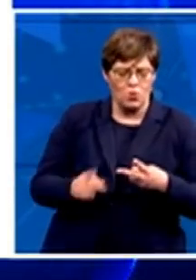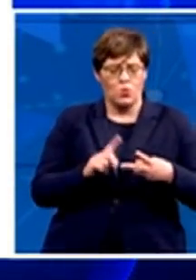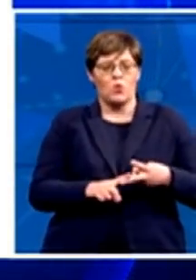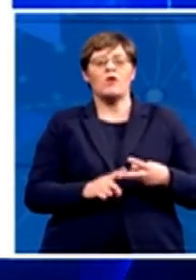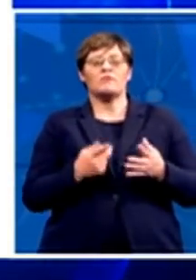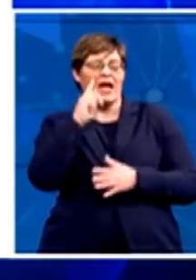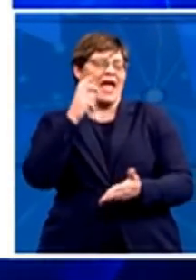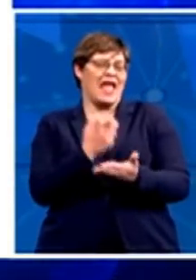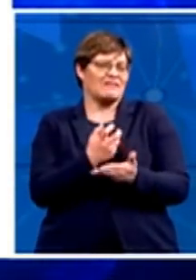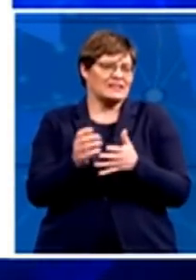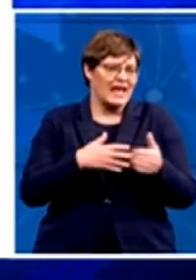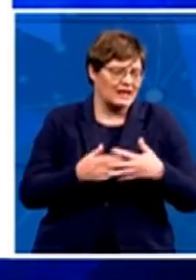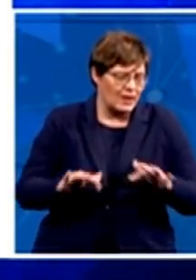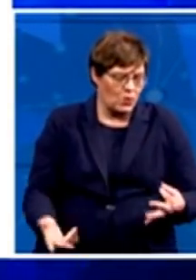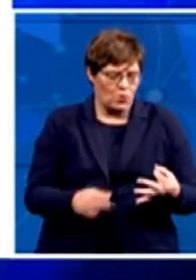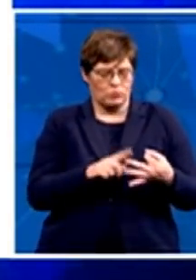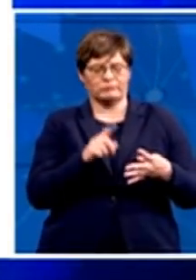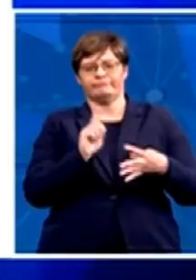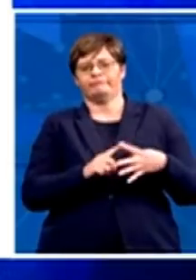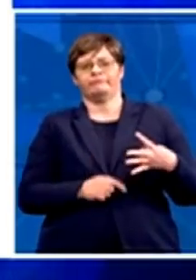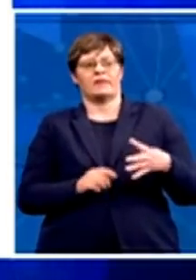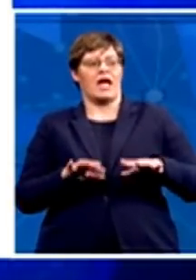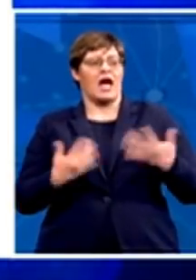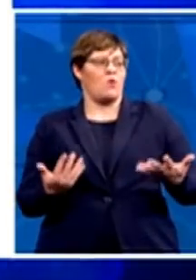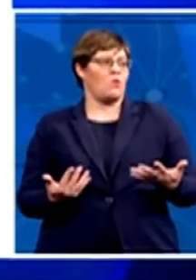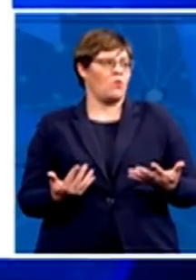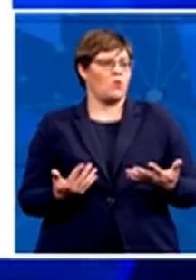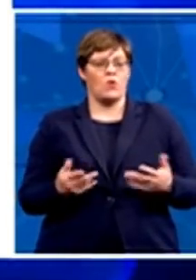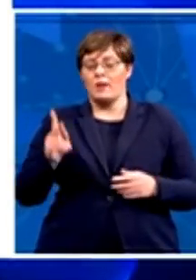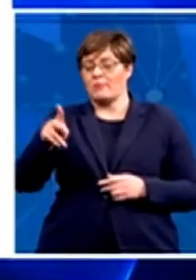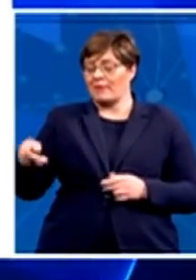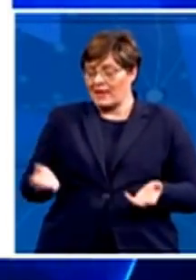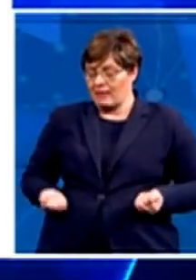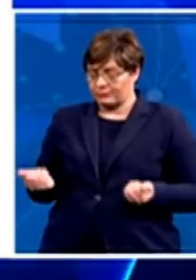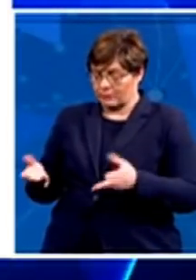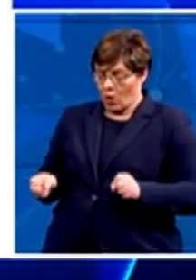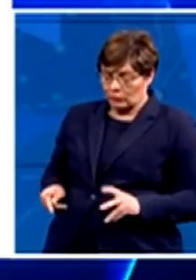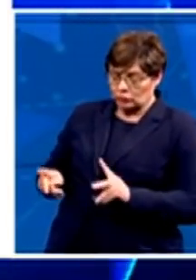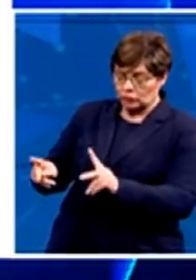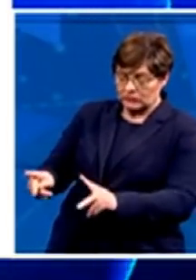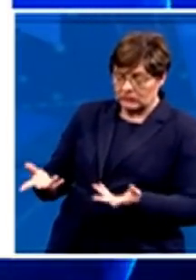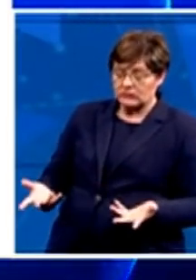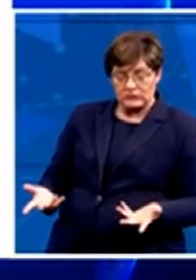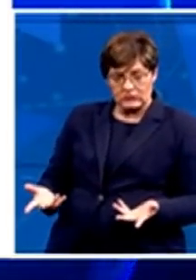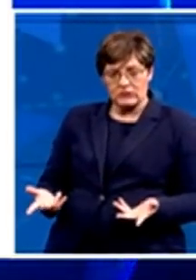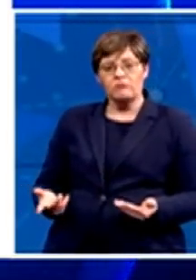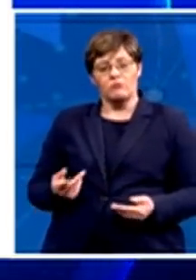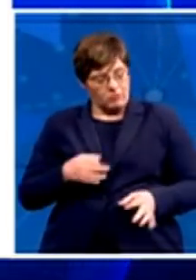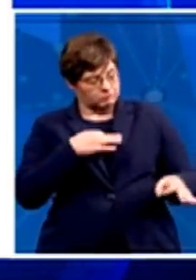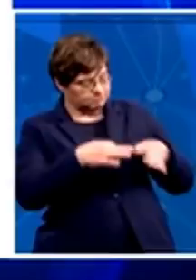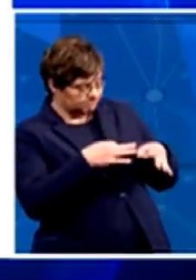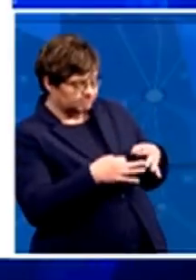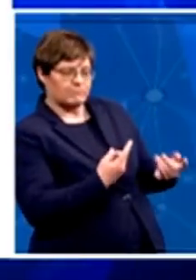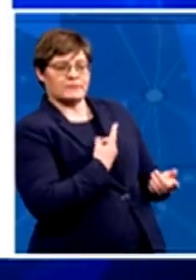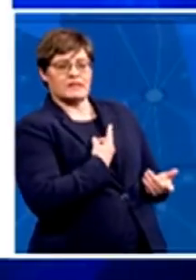it will afford the public protector a reasonable opportunity for audi, must now